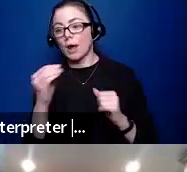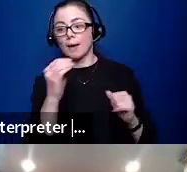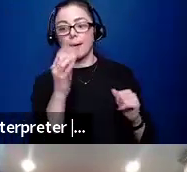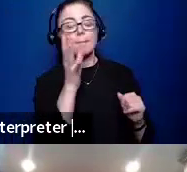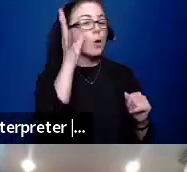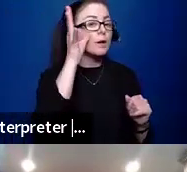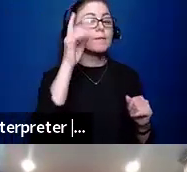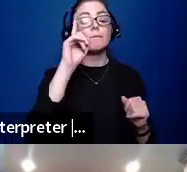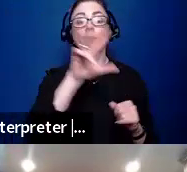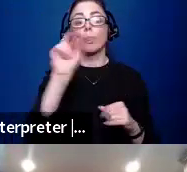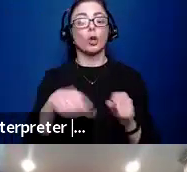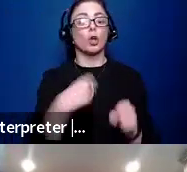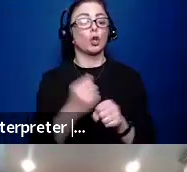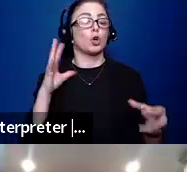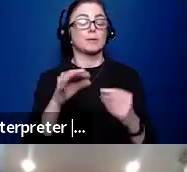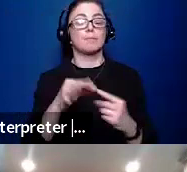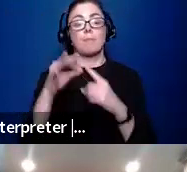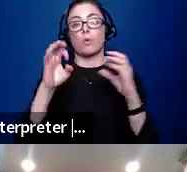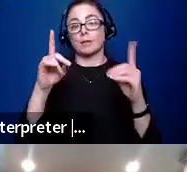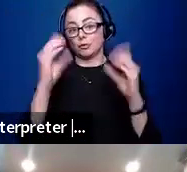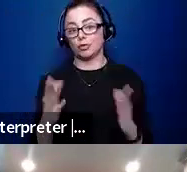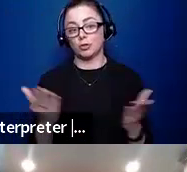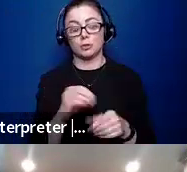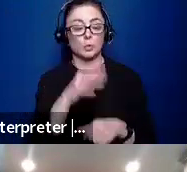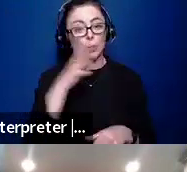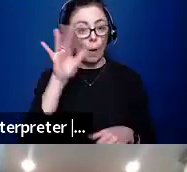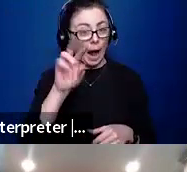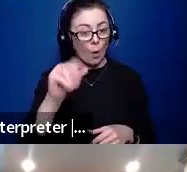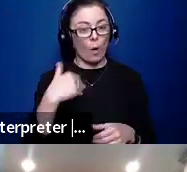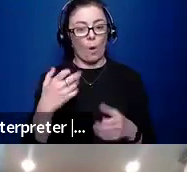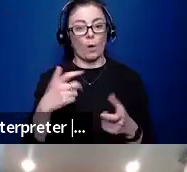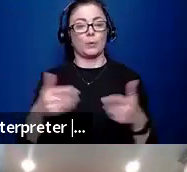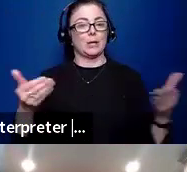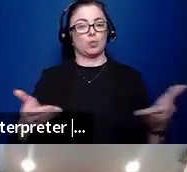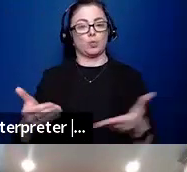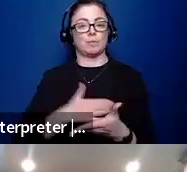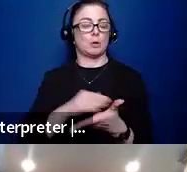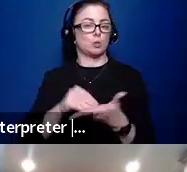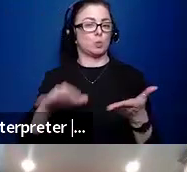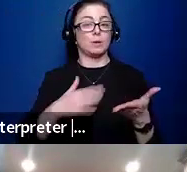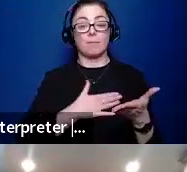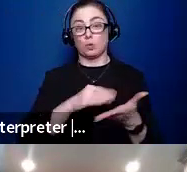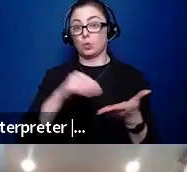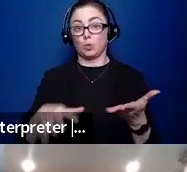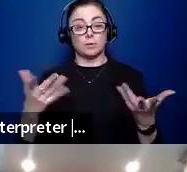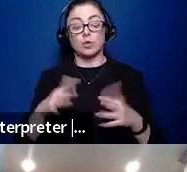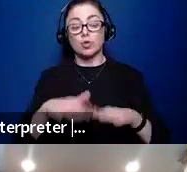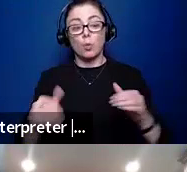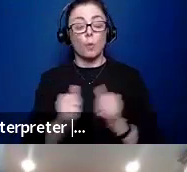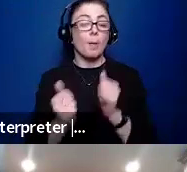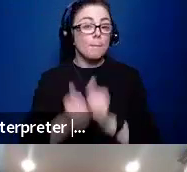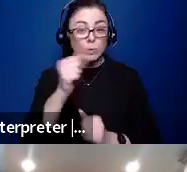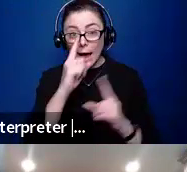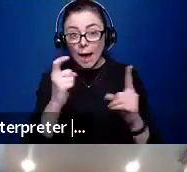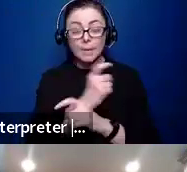years, I have been a special ed teacher in rural Iowa. Let me introduce my students. My students are children with the most complex